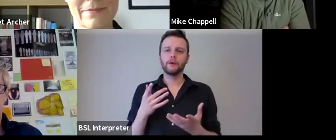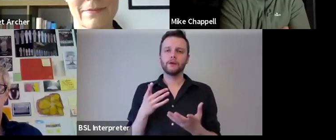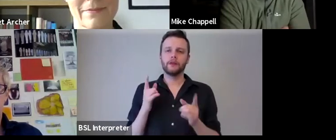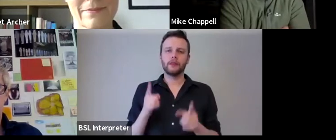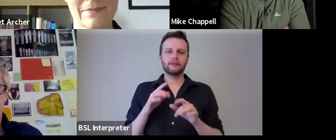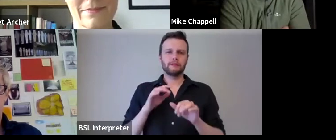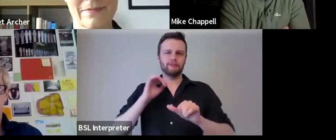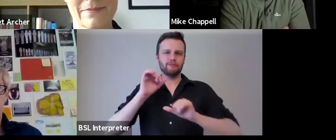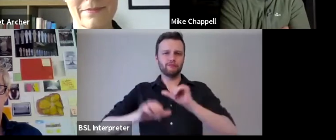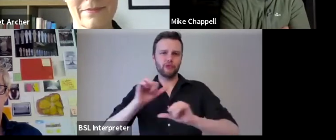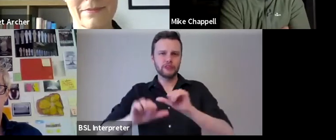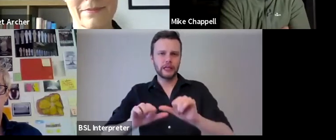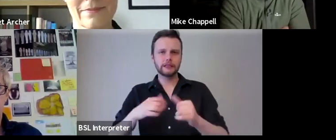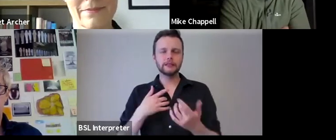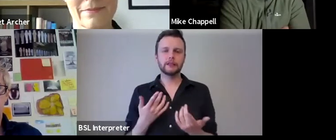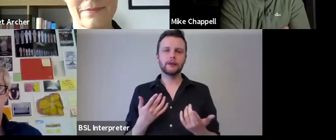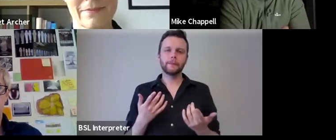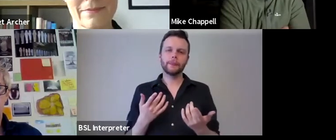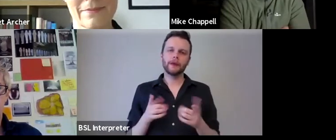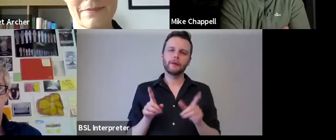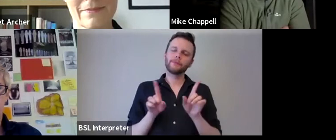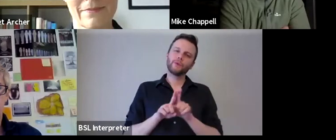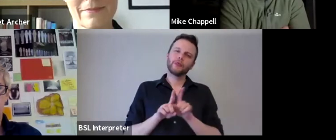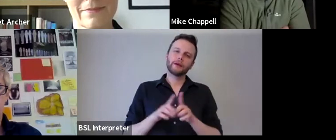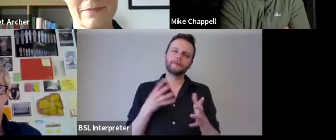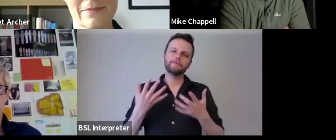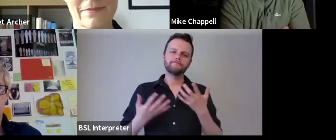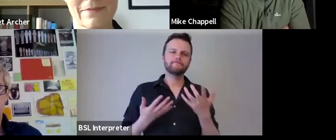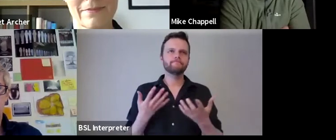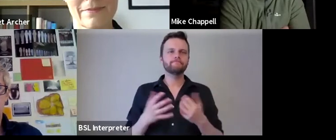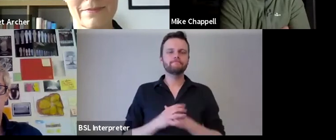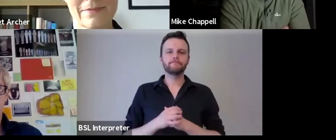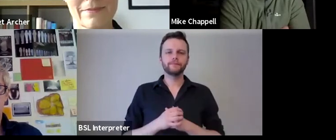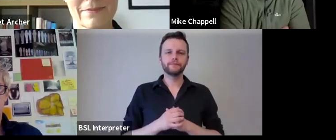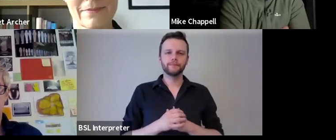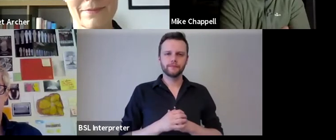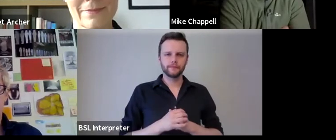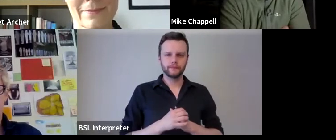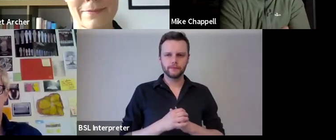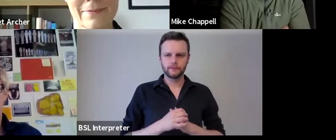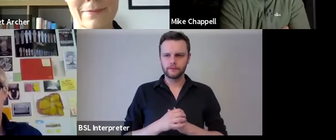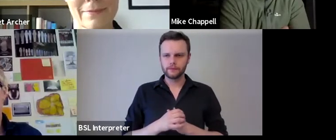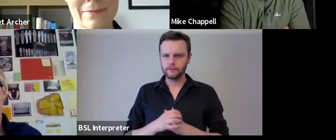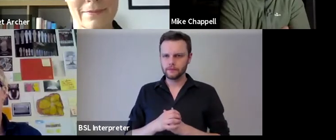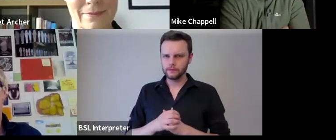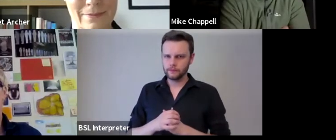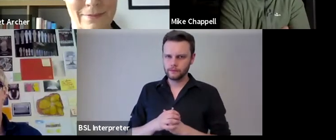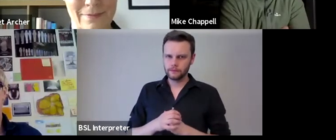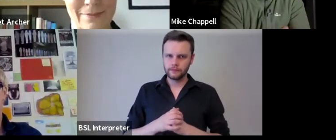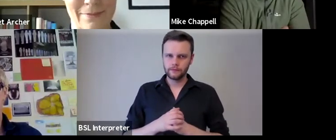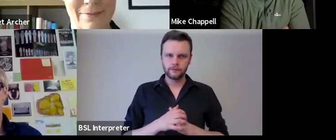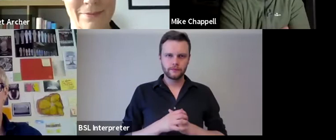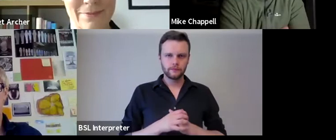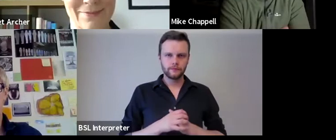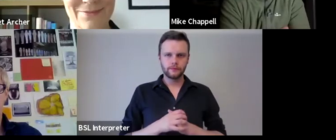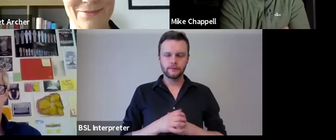process is more to do with the fact that that I'm more